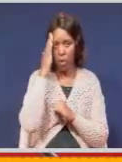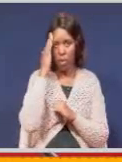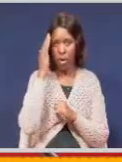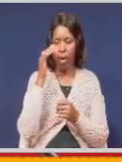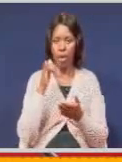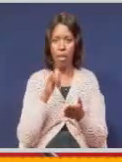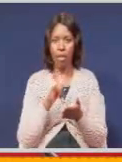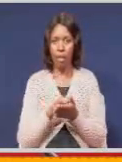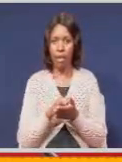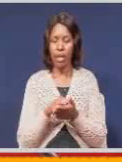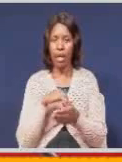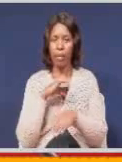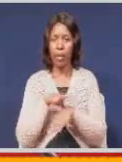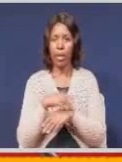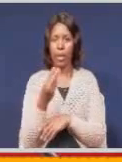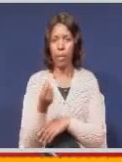I'm being facilitated.